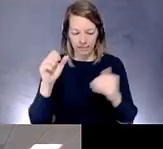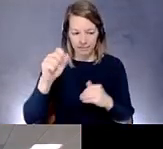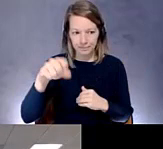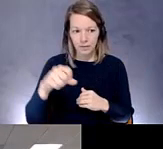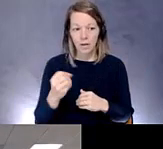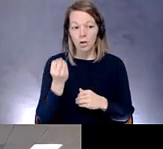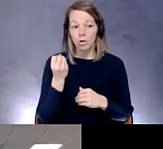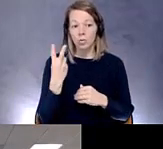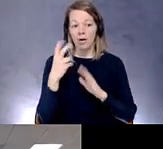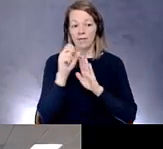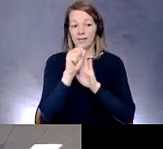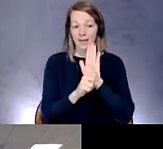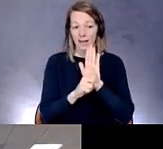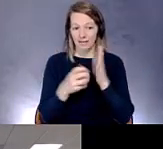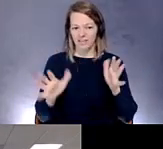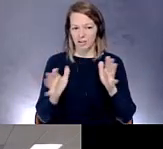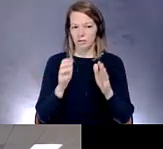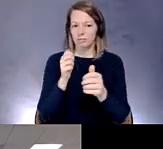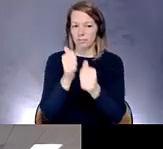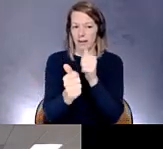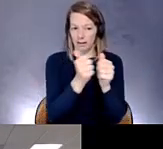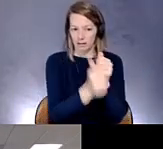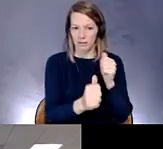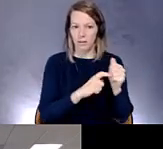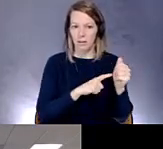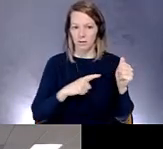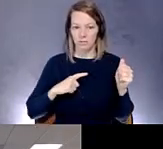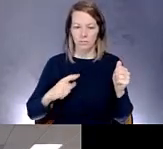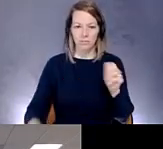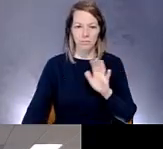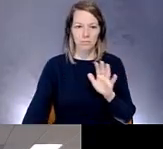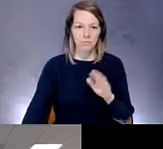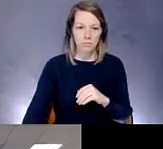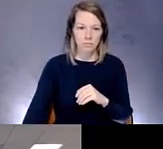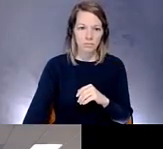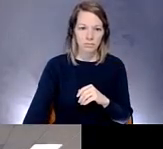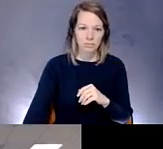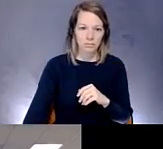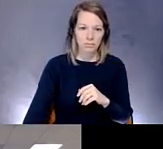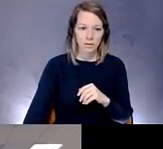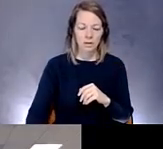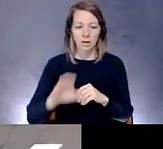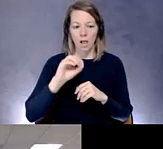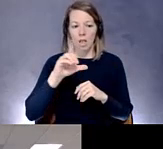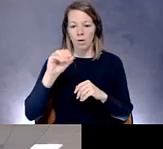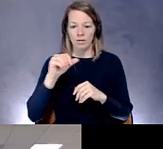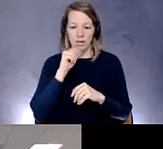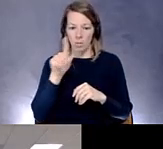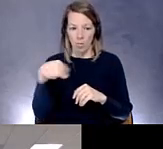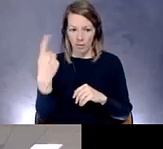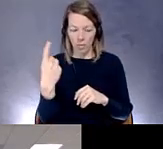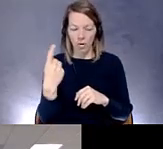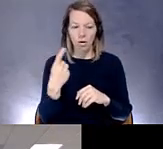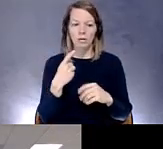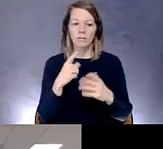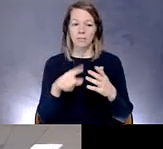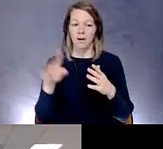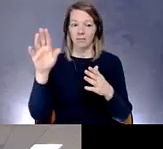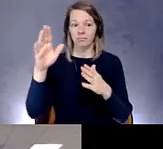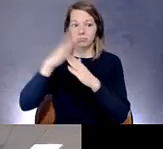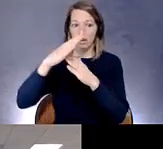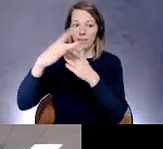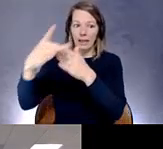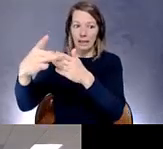12 states that are passing legislation. Colorado's not the only one, but is essentially one of the leading